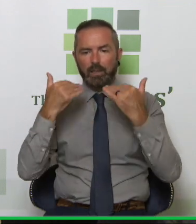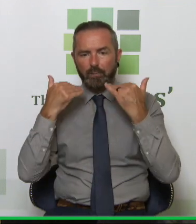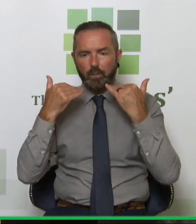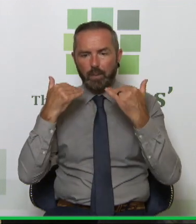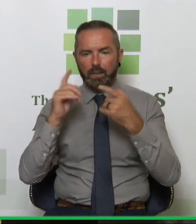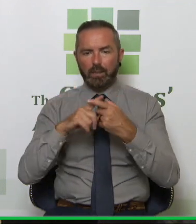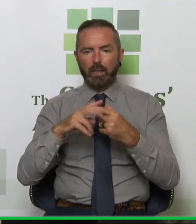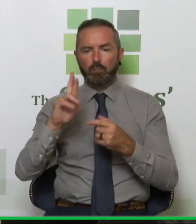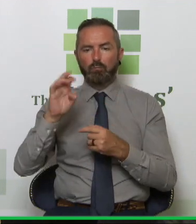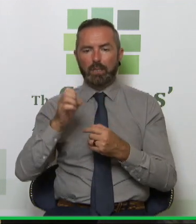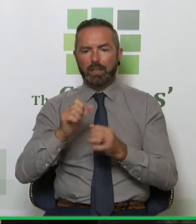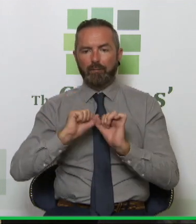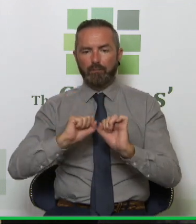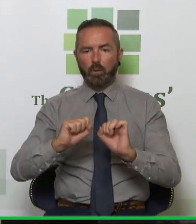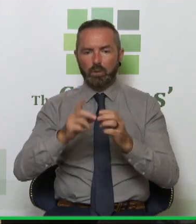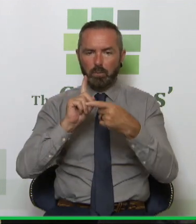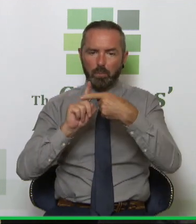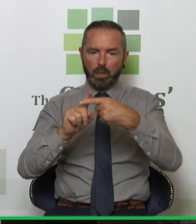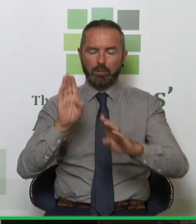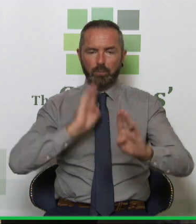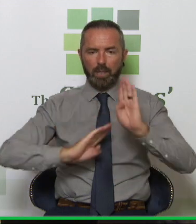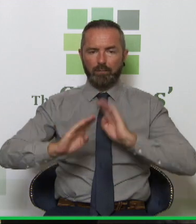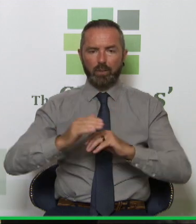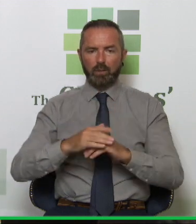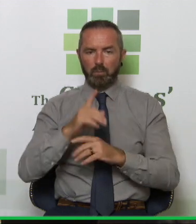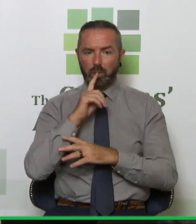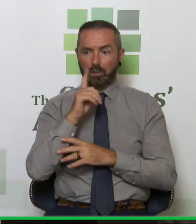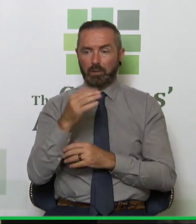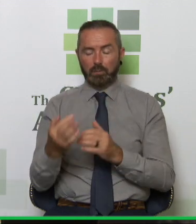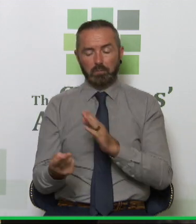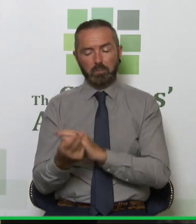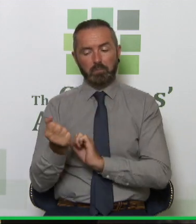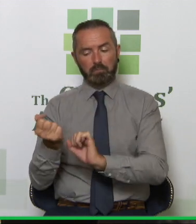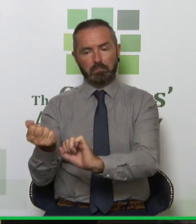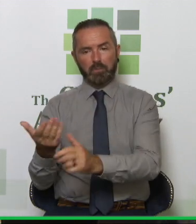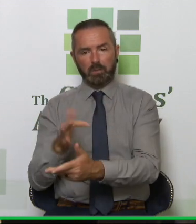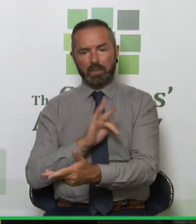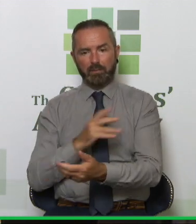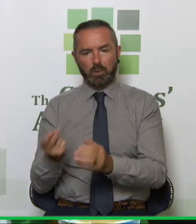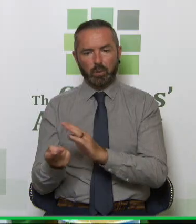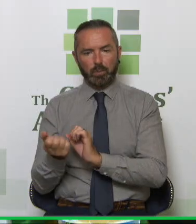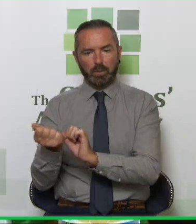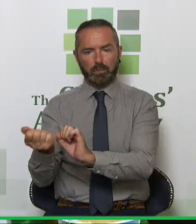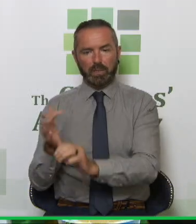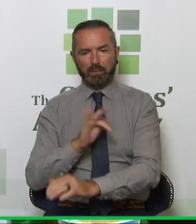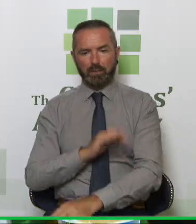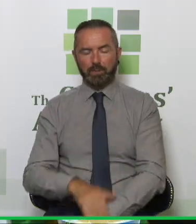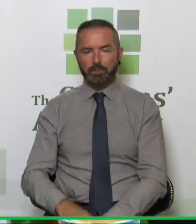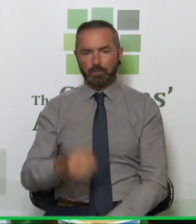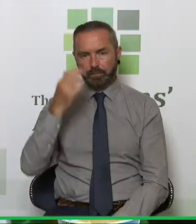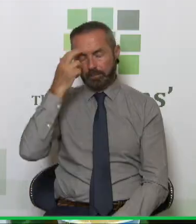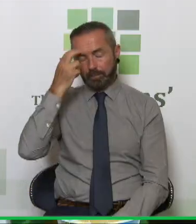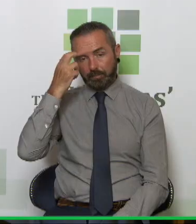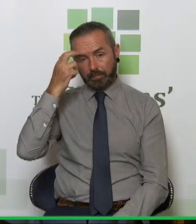and reinforce positive behaviours as well, but that'll be a matter between those people in that room. And why is that important? That